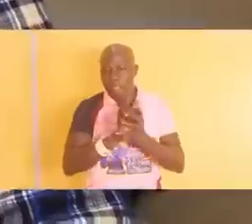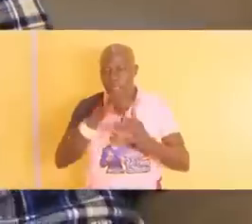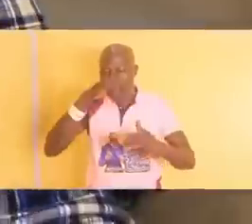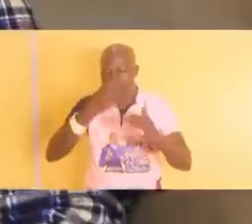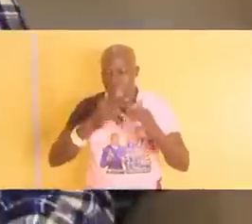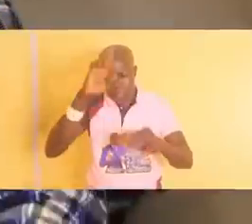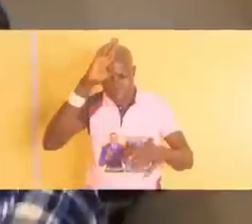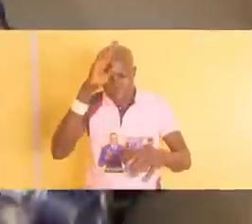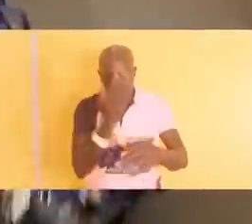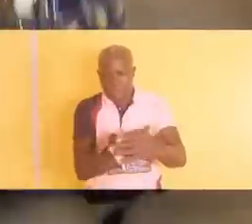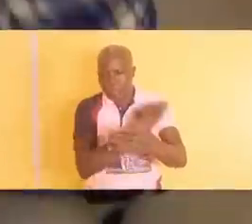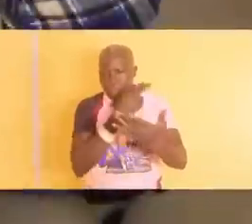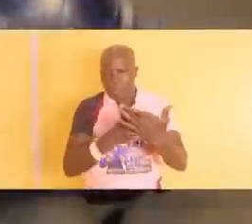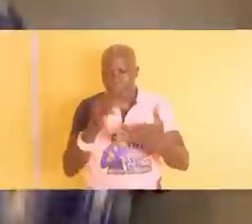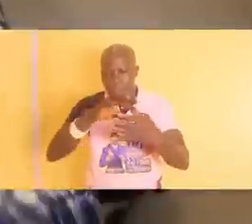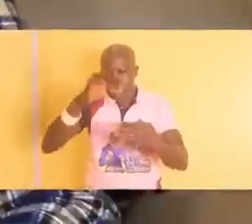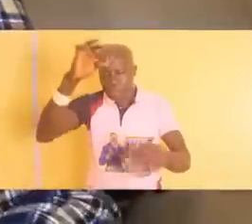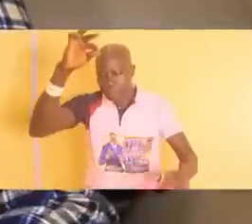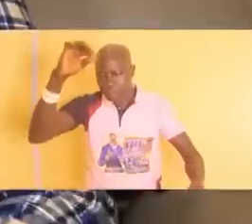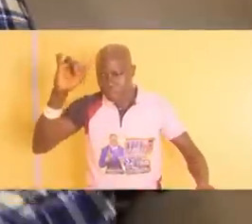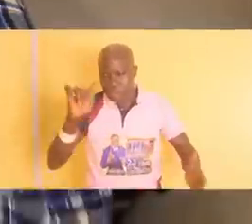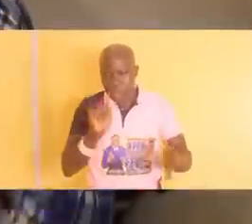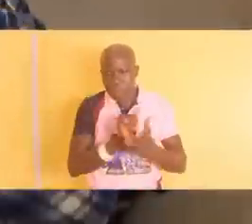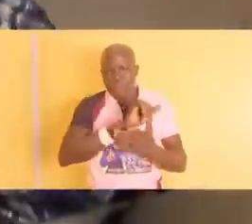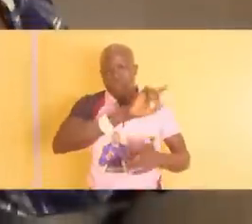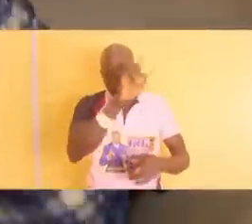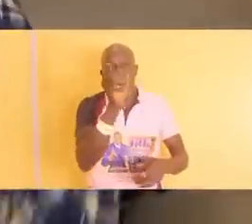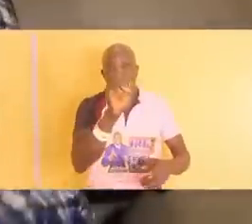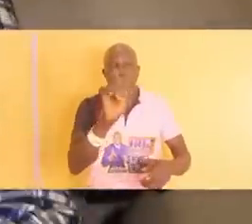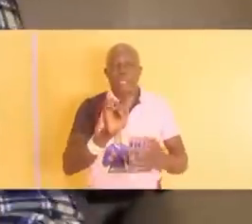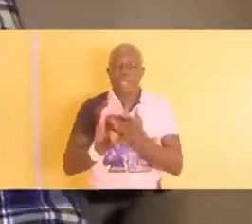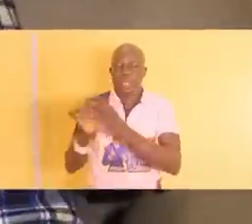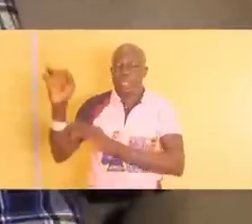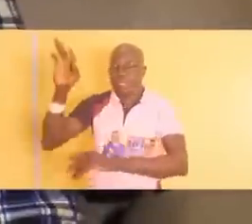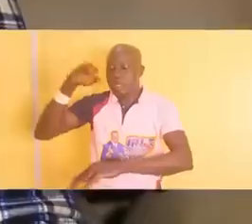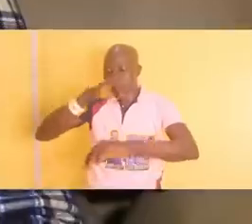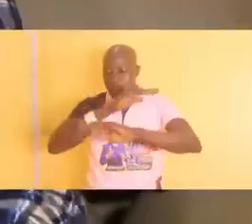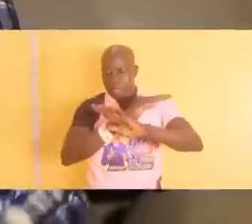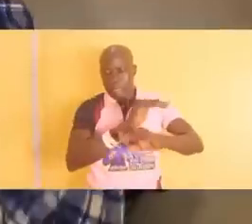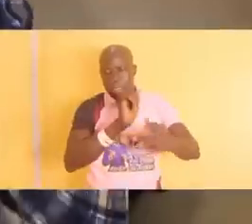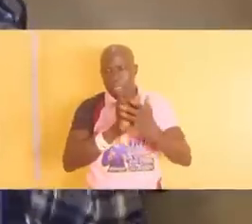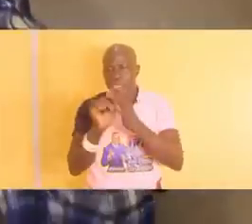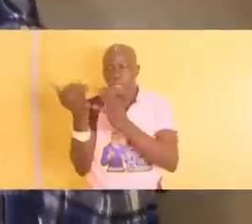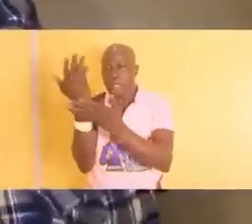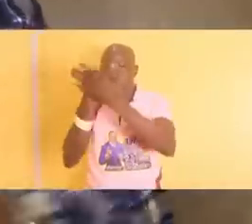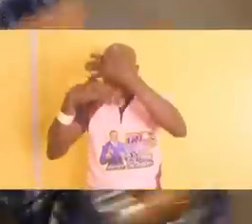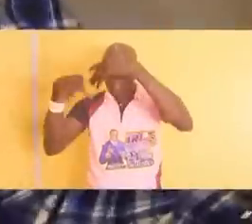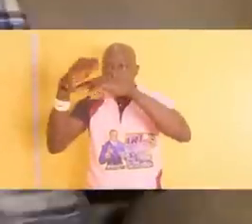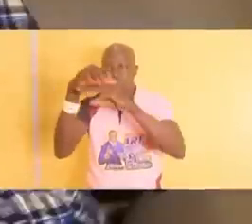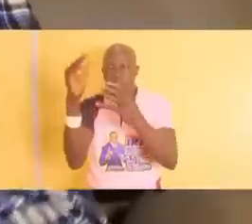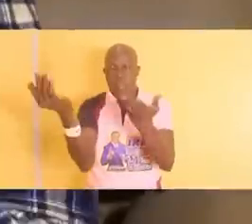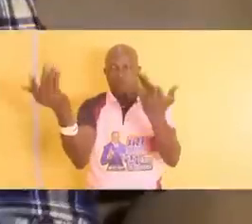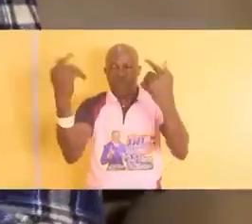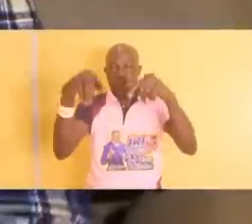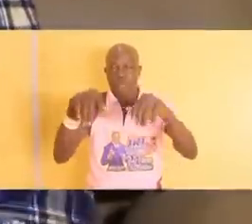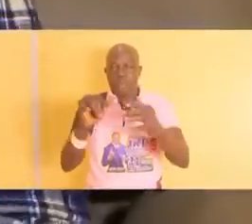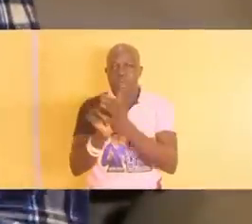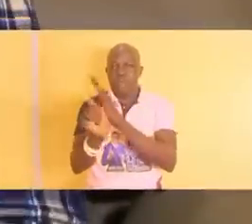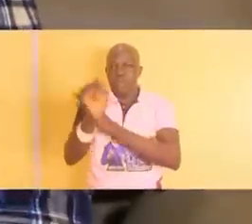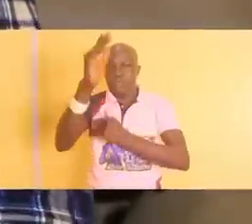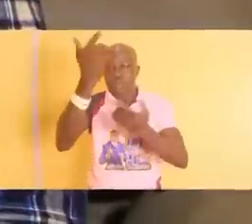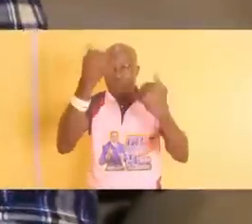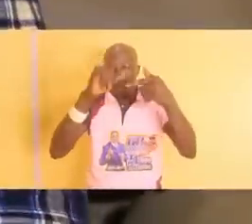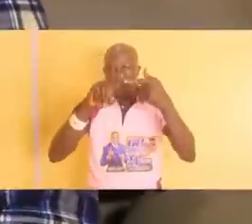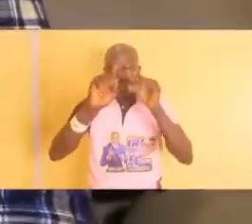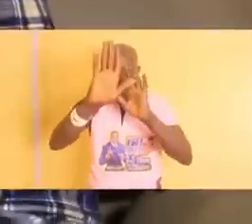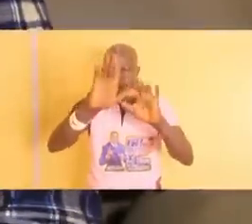Father. Ati ti eme mama ibi ti aye da oduro si gbogbo o de Olorun de